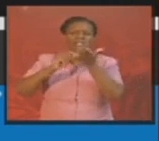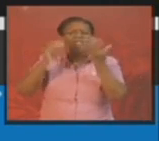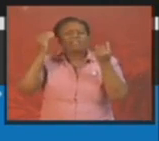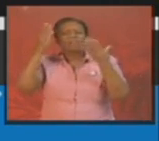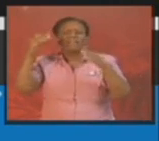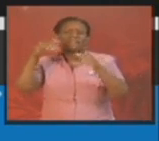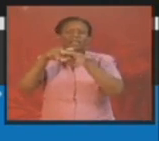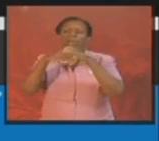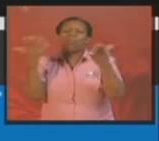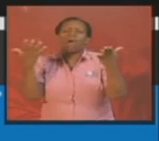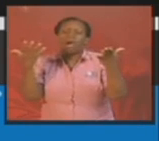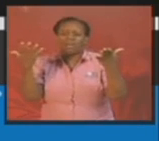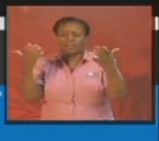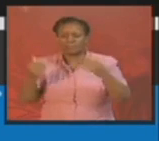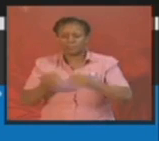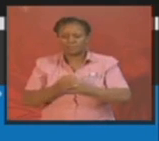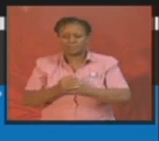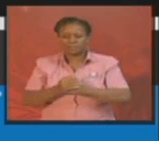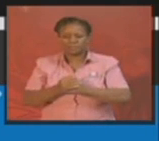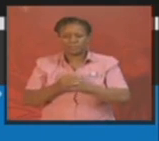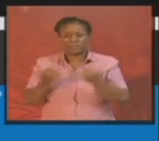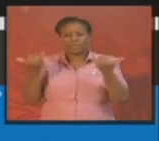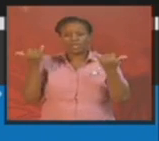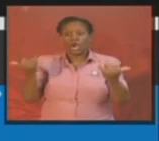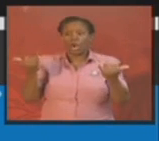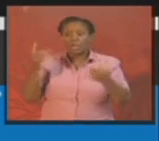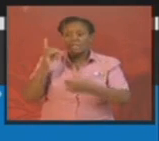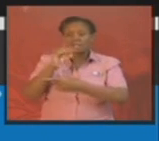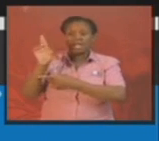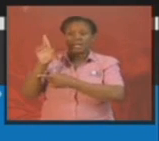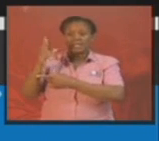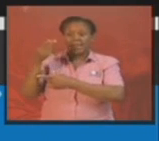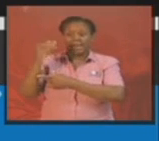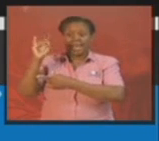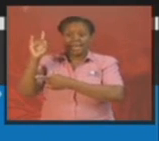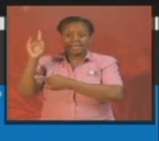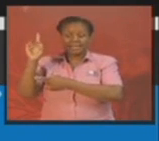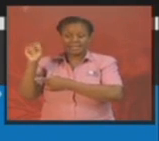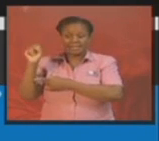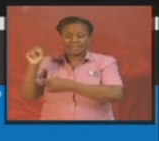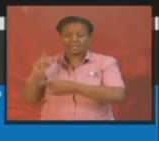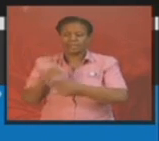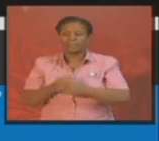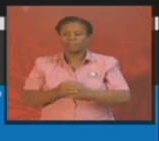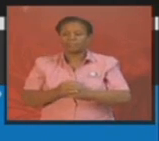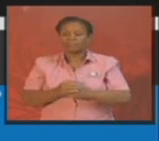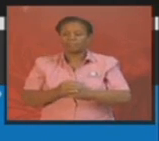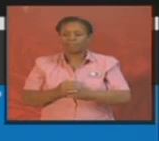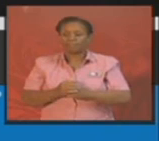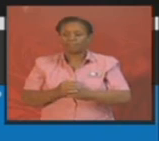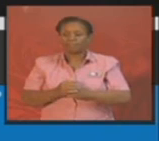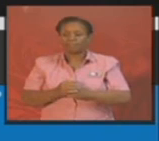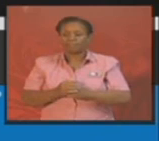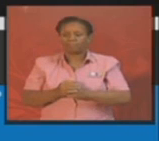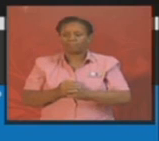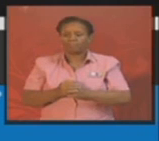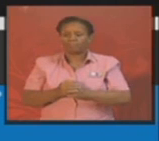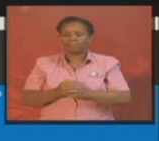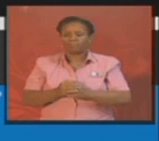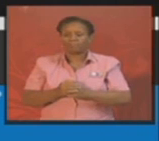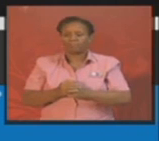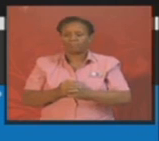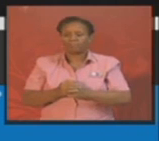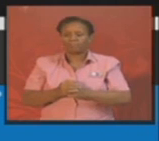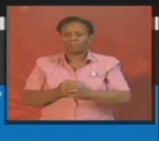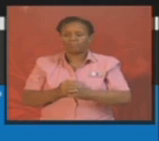Hines, the rolling average you said is 5 per day. And I know recently we had,